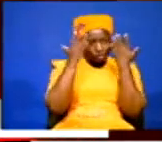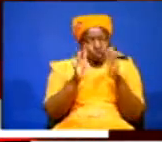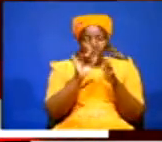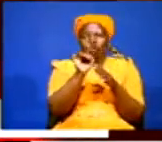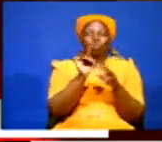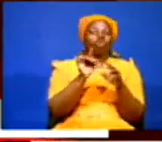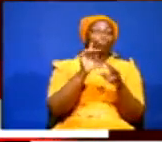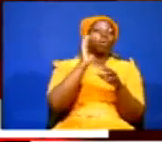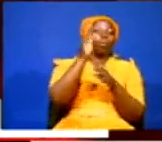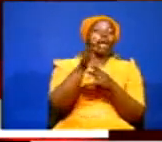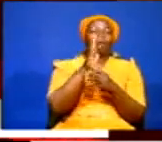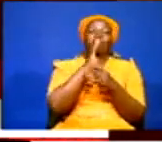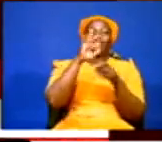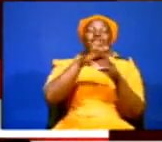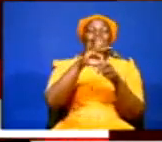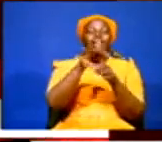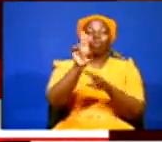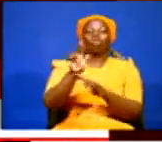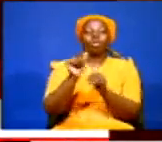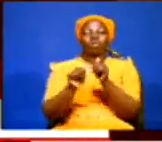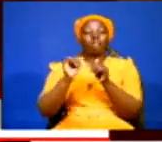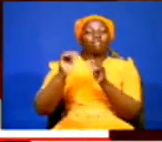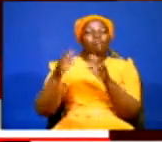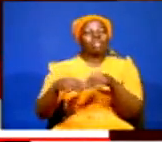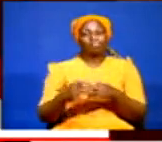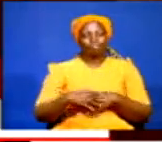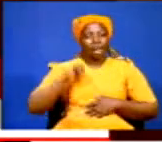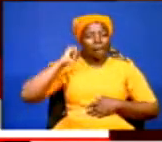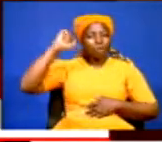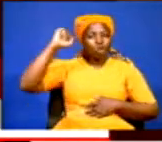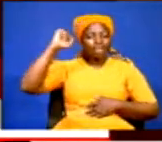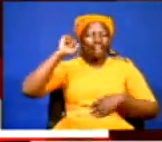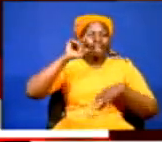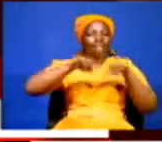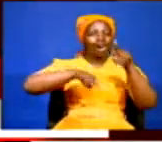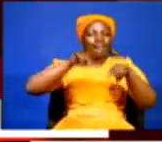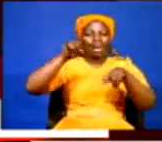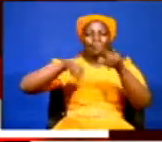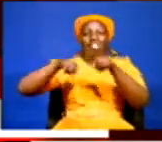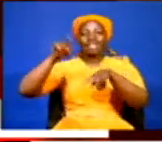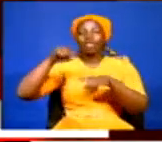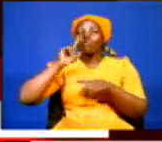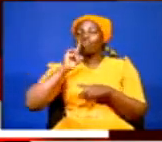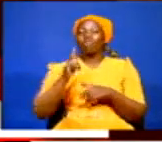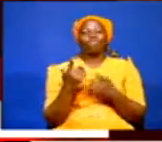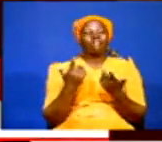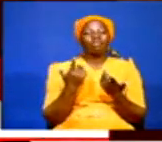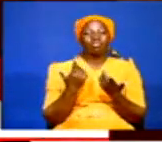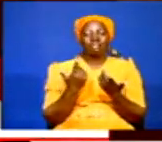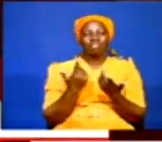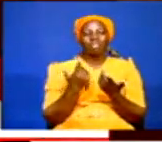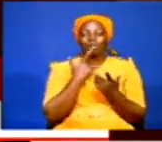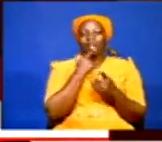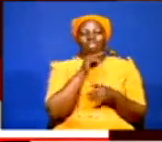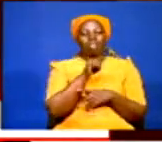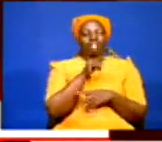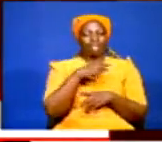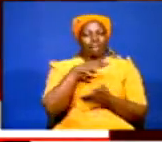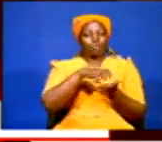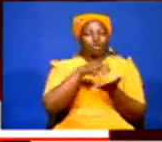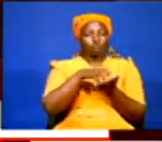elected. Politics is dynamic. And therefore, just to root yourself there that this is the position that